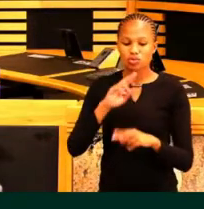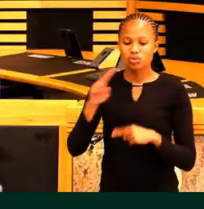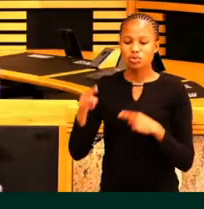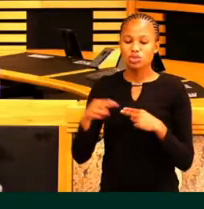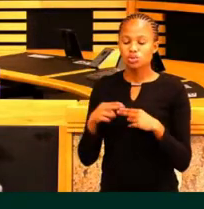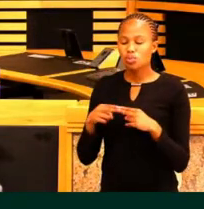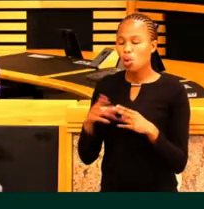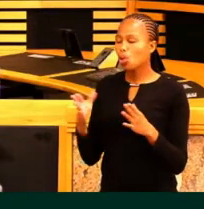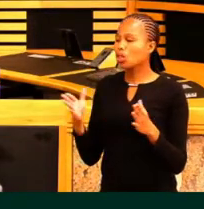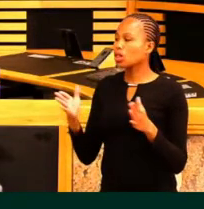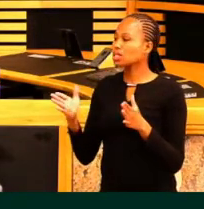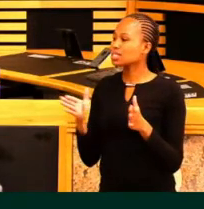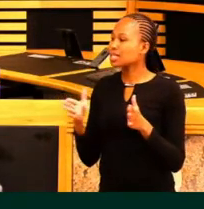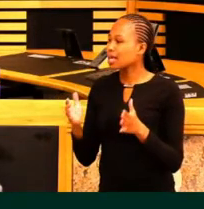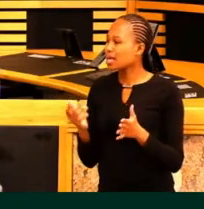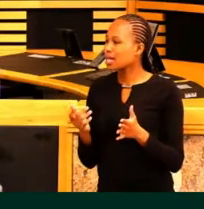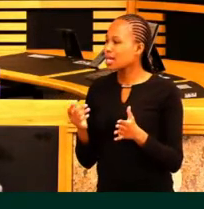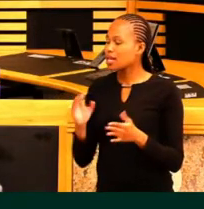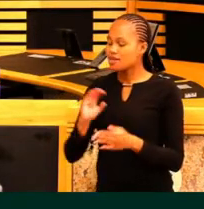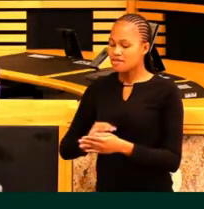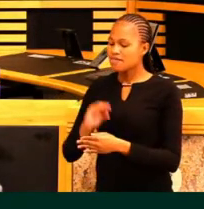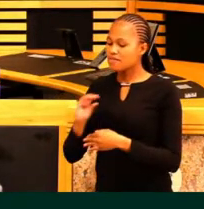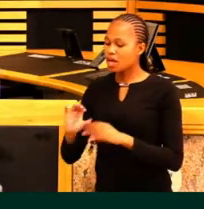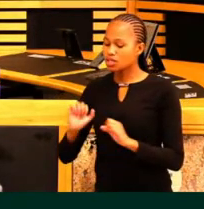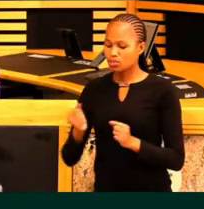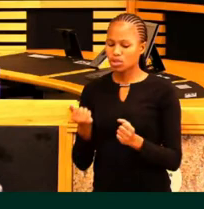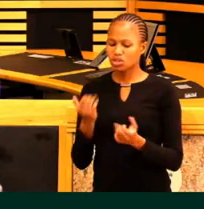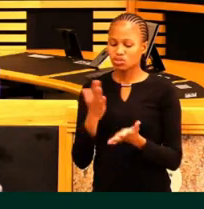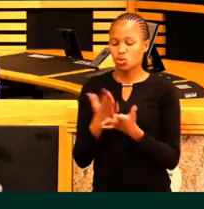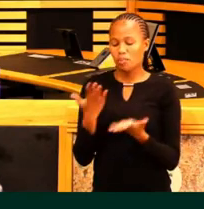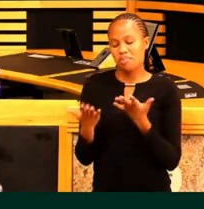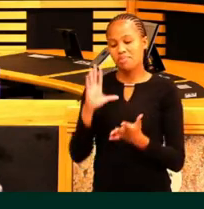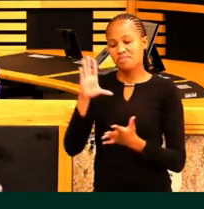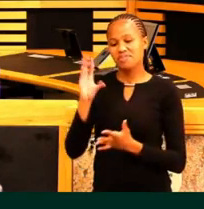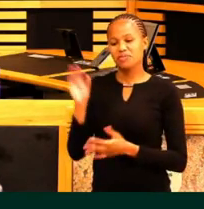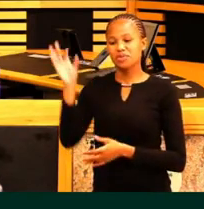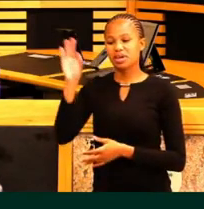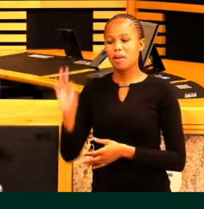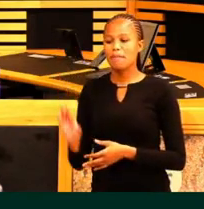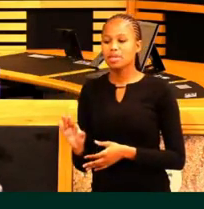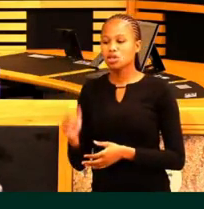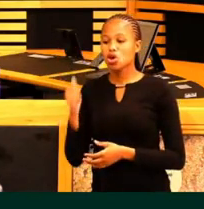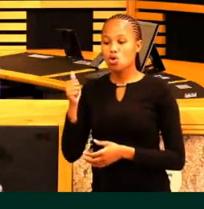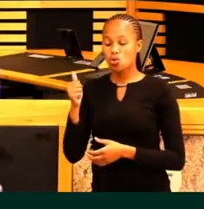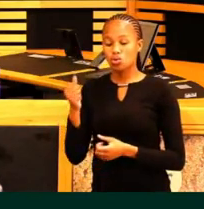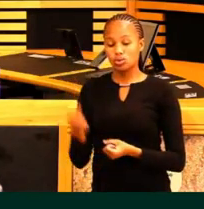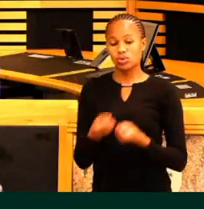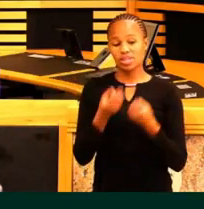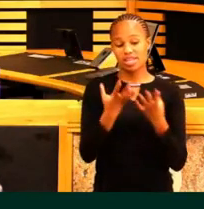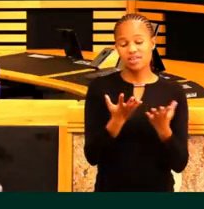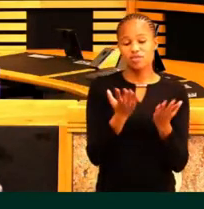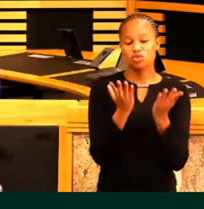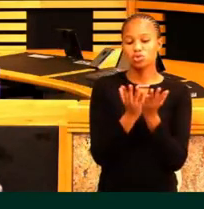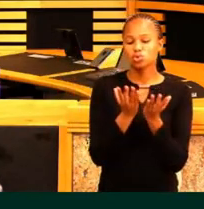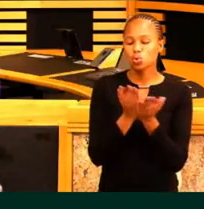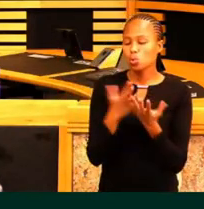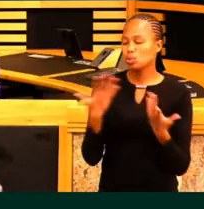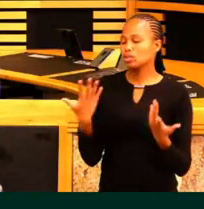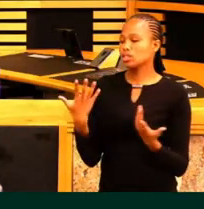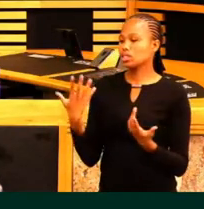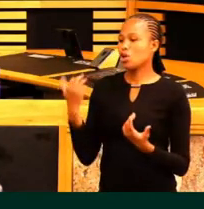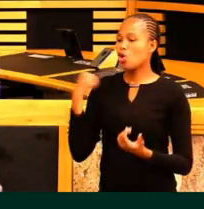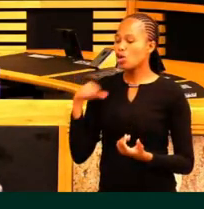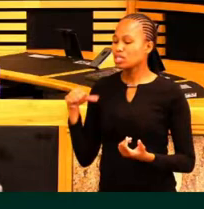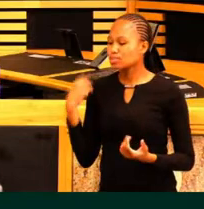farms make sure at least 50 percent of the goods that are being supplied into schools and hospitals comes